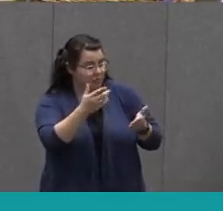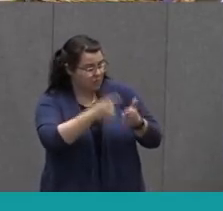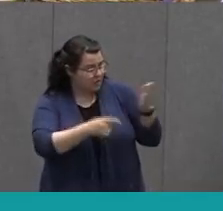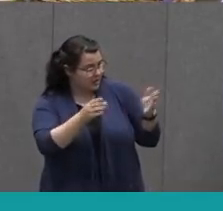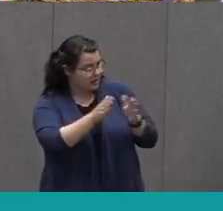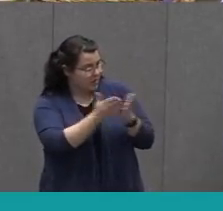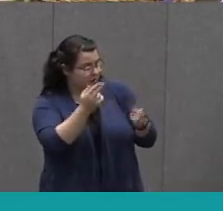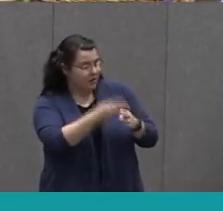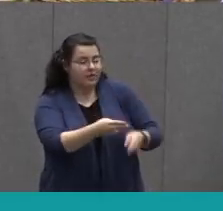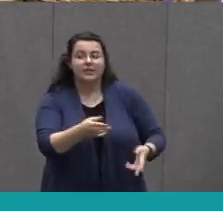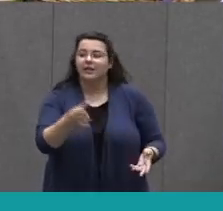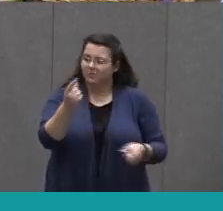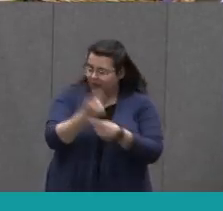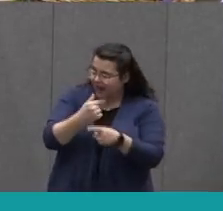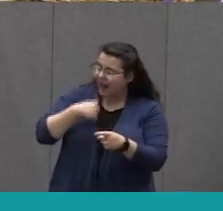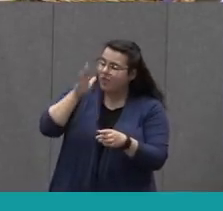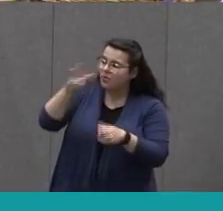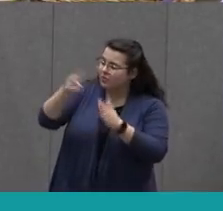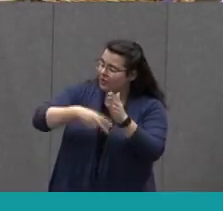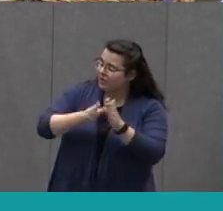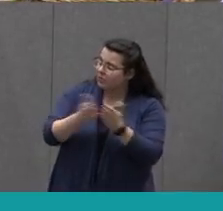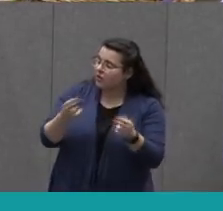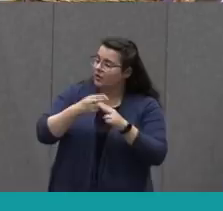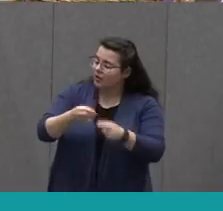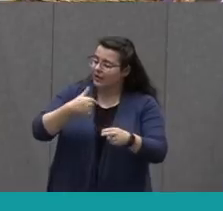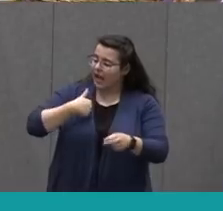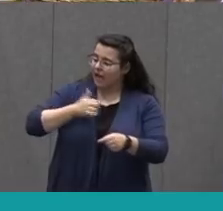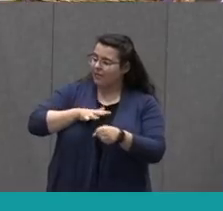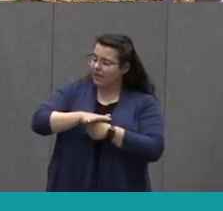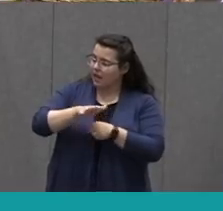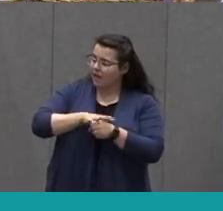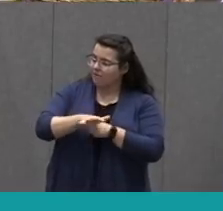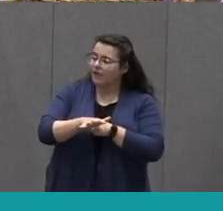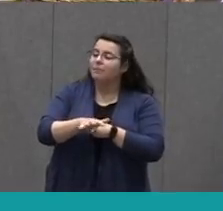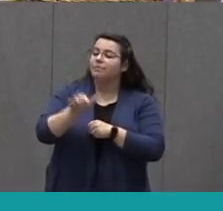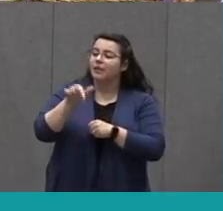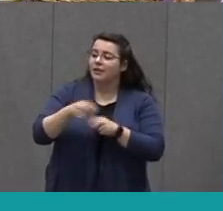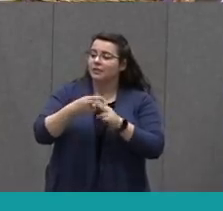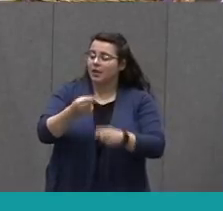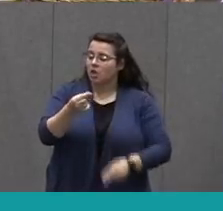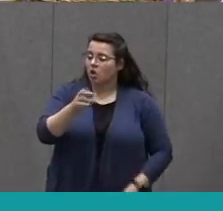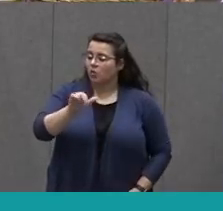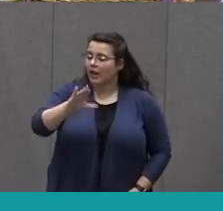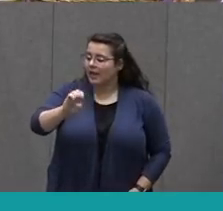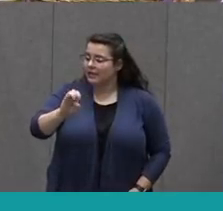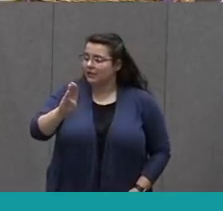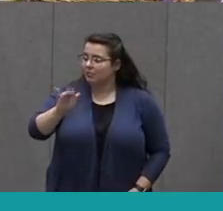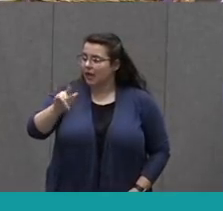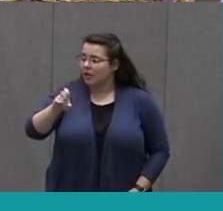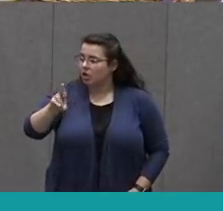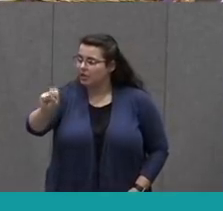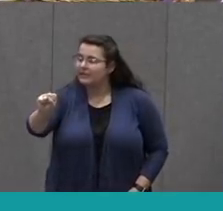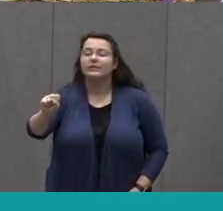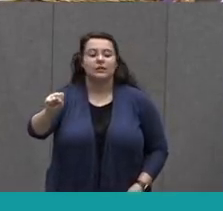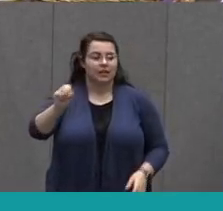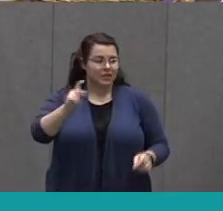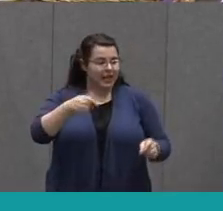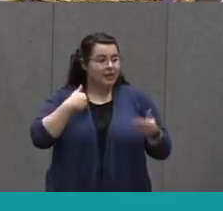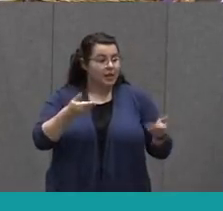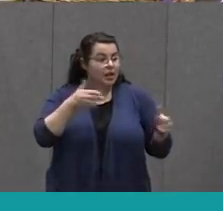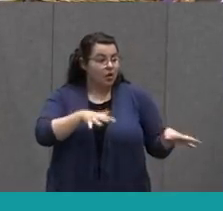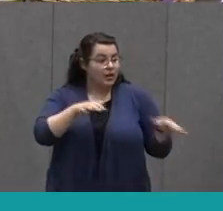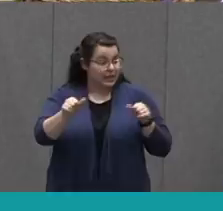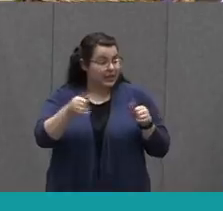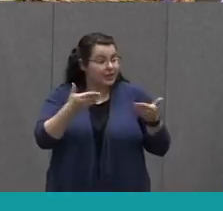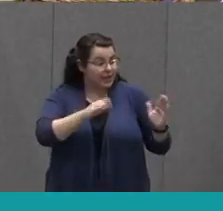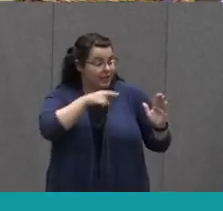this book that is called I Am Enough. And it is by Grace Byers. Okay, I'm going to step off the stage and let